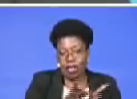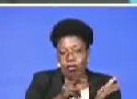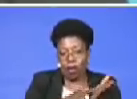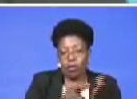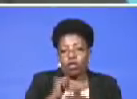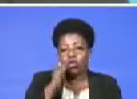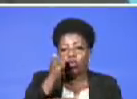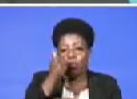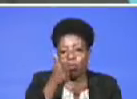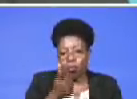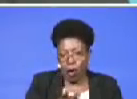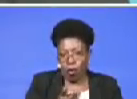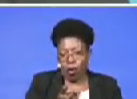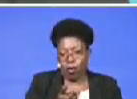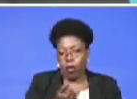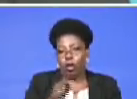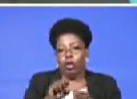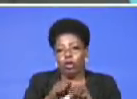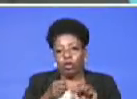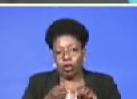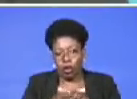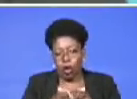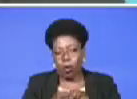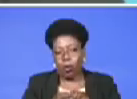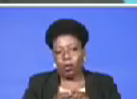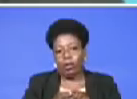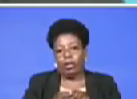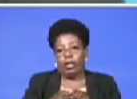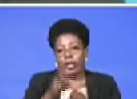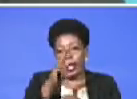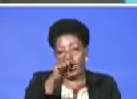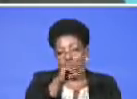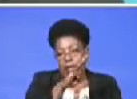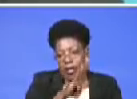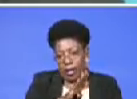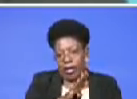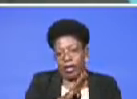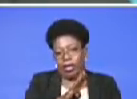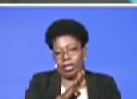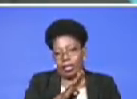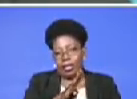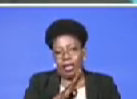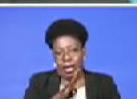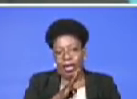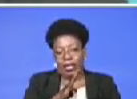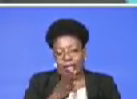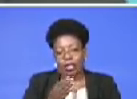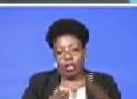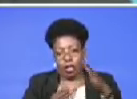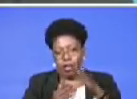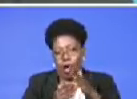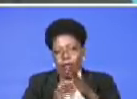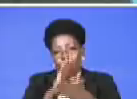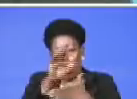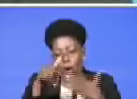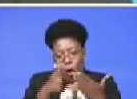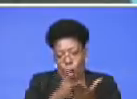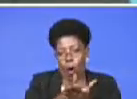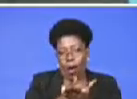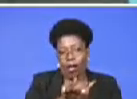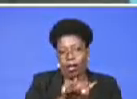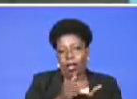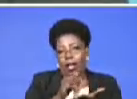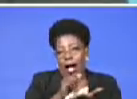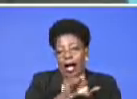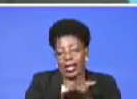tomorrow. And the NBA Academy, as you know, is the epitome of all basketball academies. And they're going to